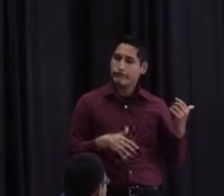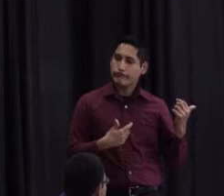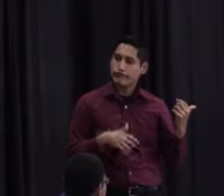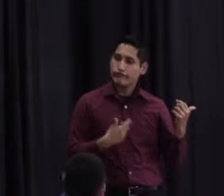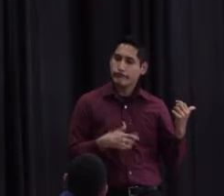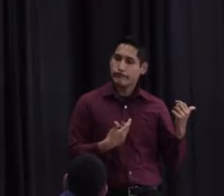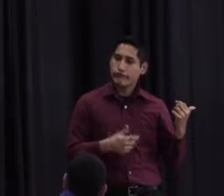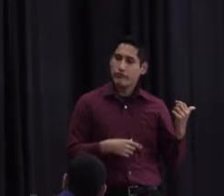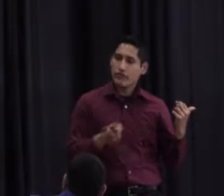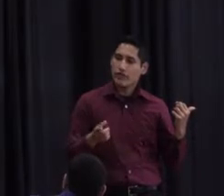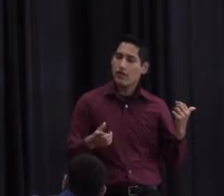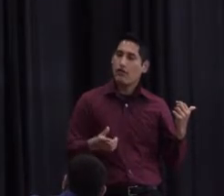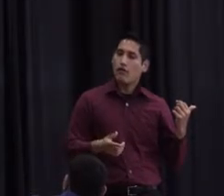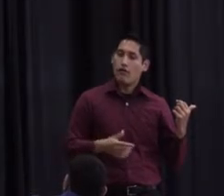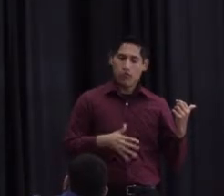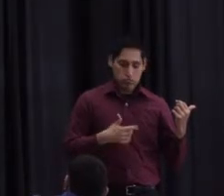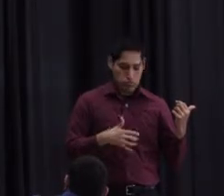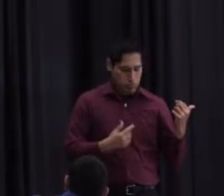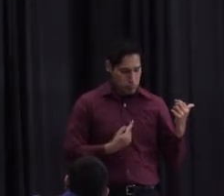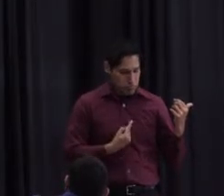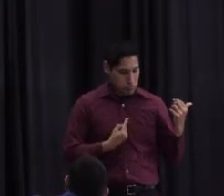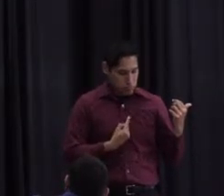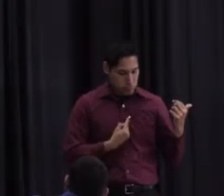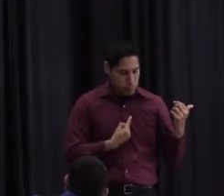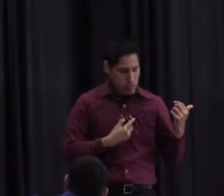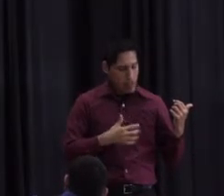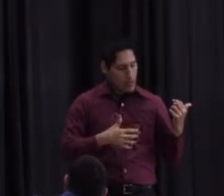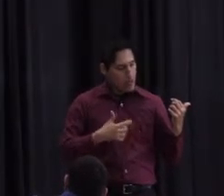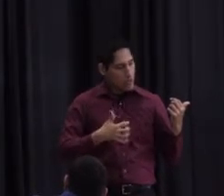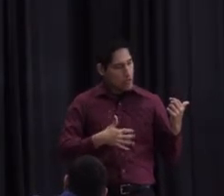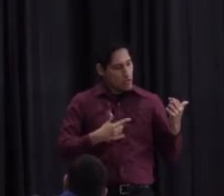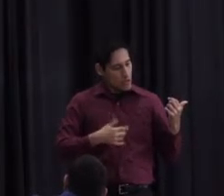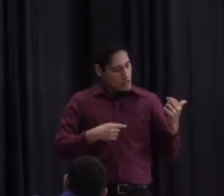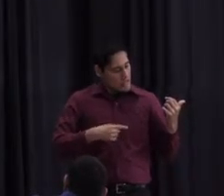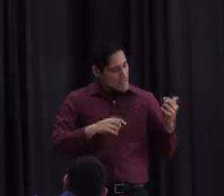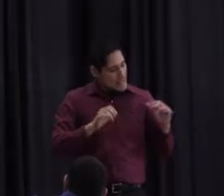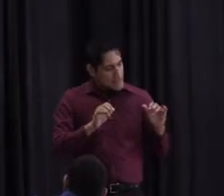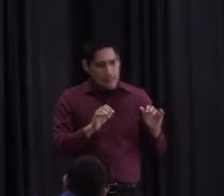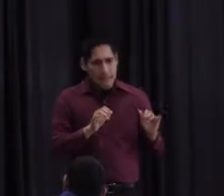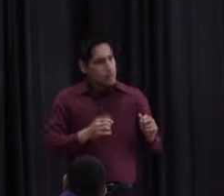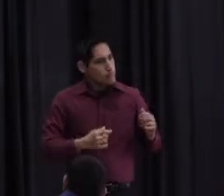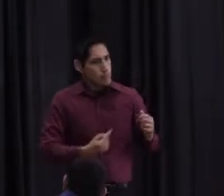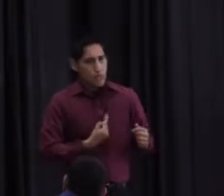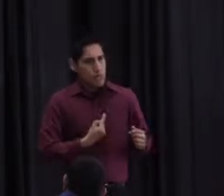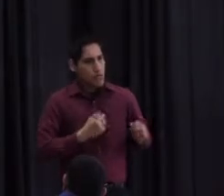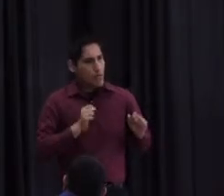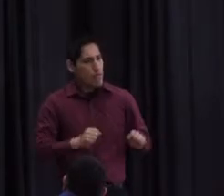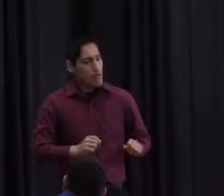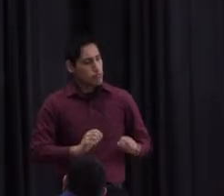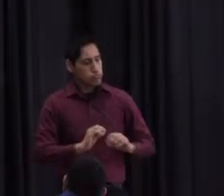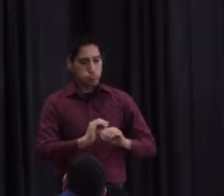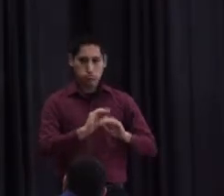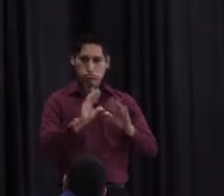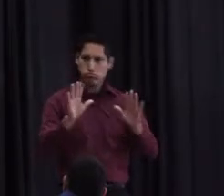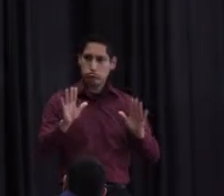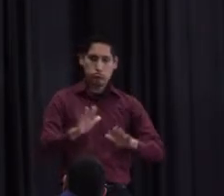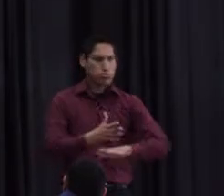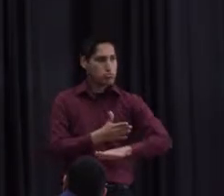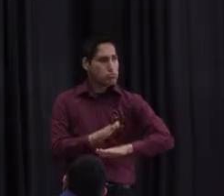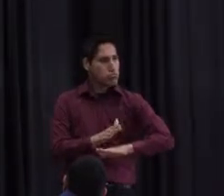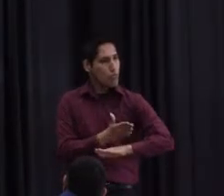he plays a guitar solo that can almost stand by itself as its own melody.